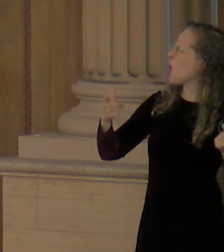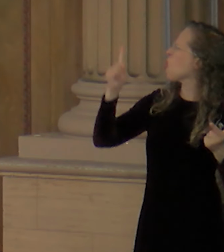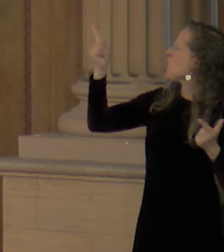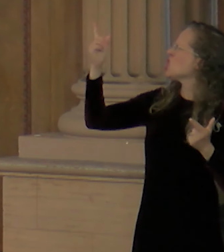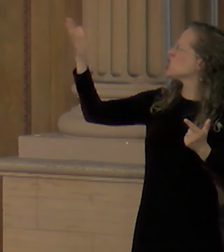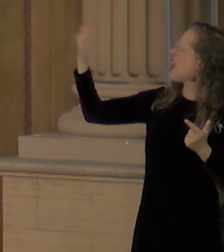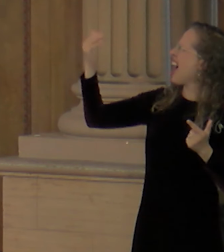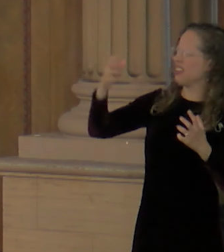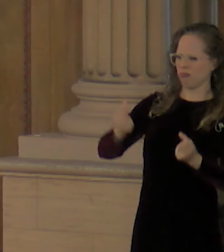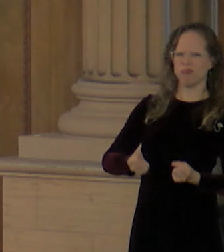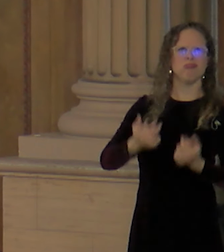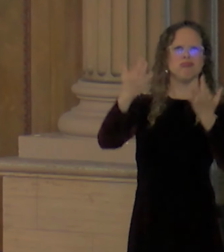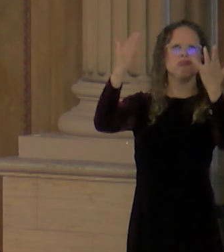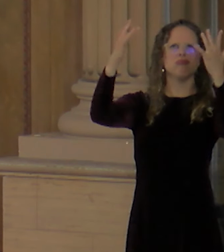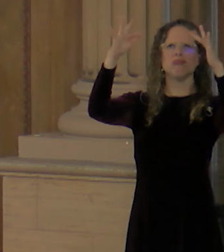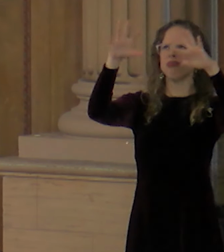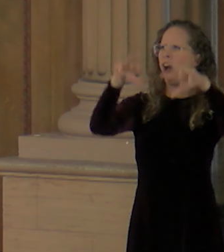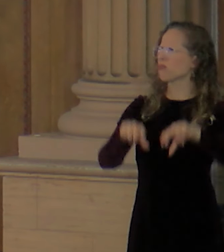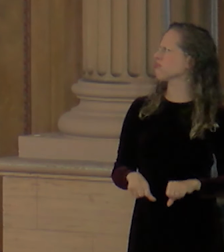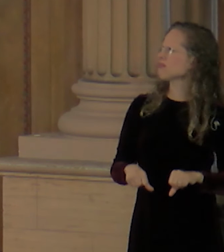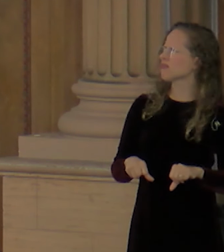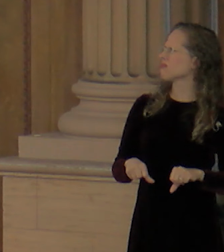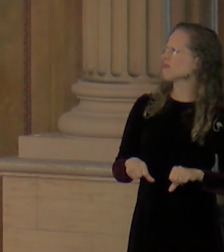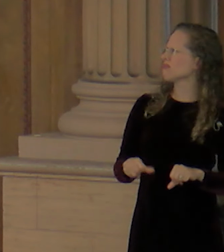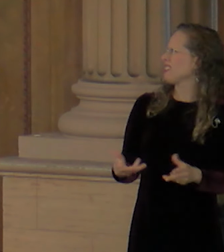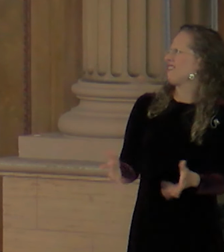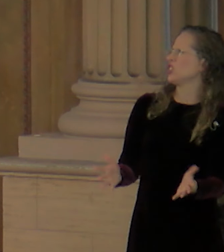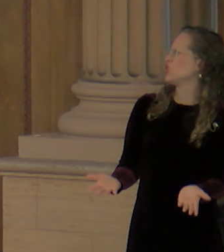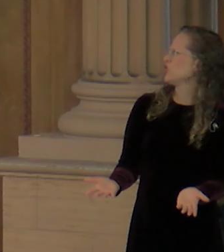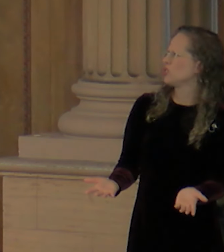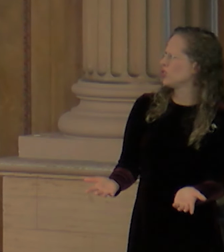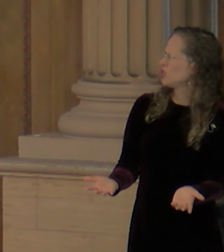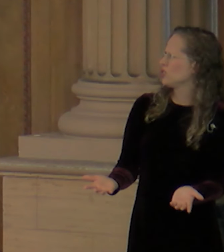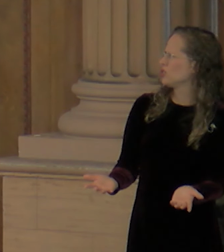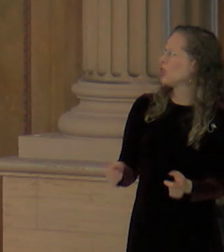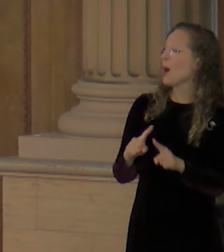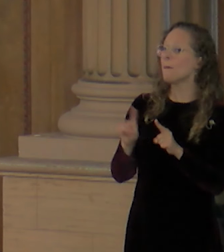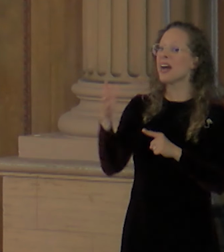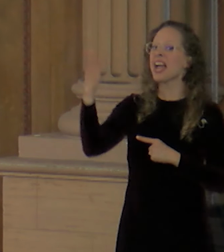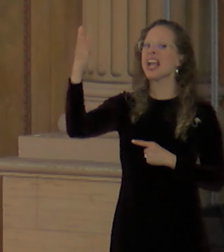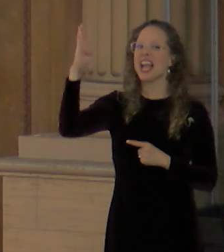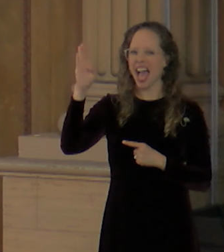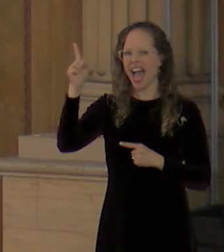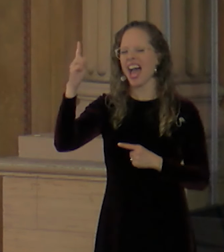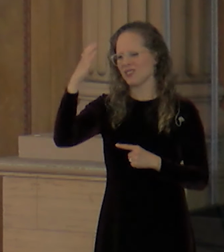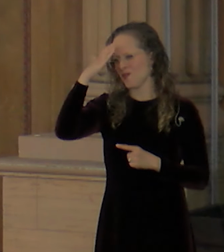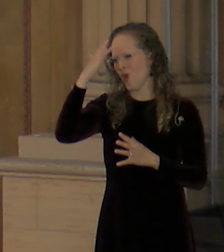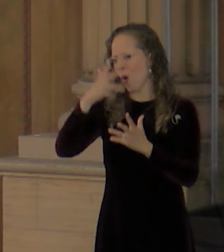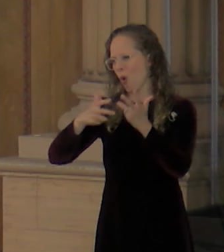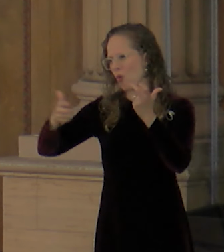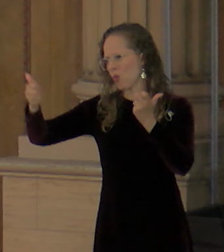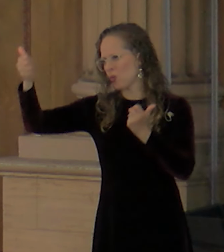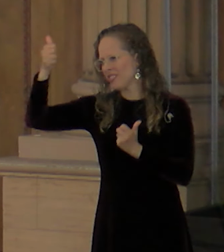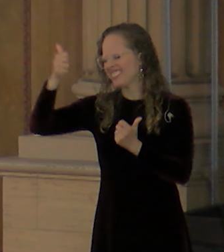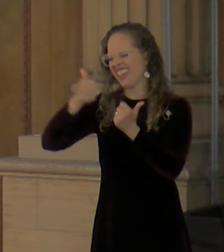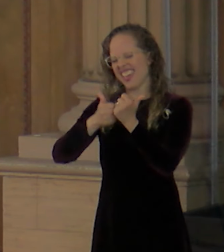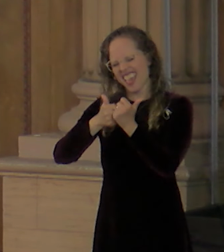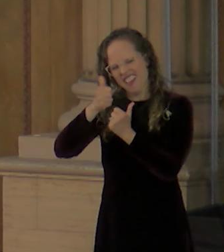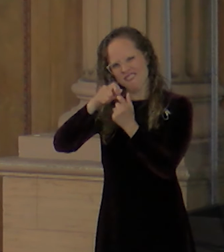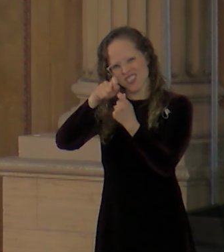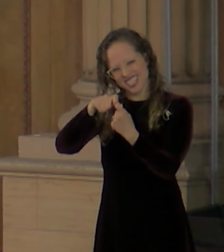This is no good. But God, who knows evil better than Job does, right down to every scale on its